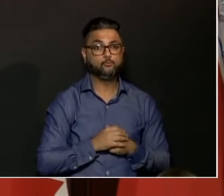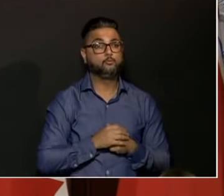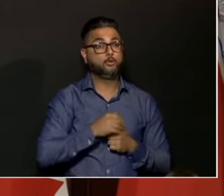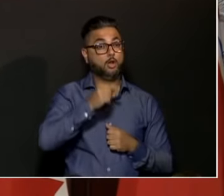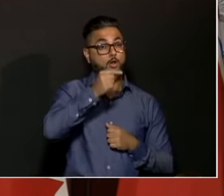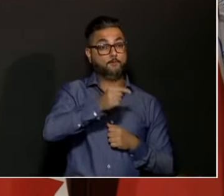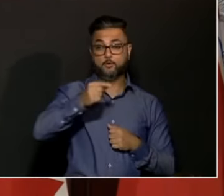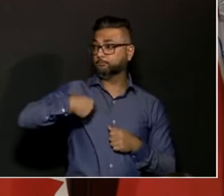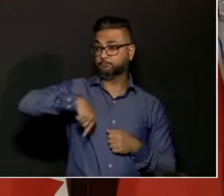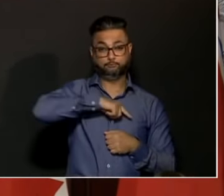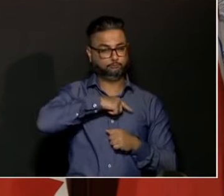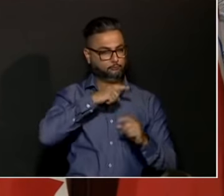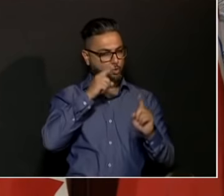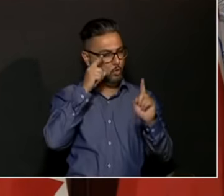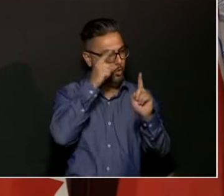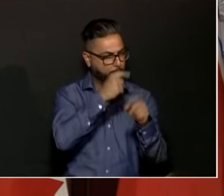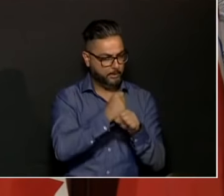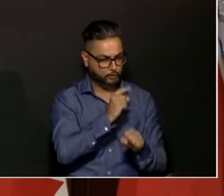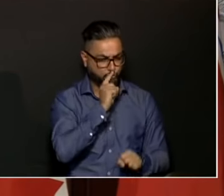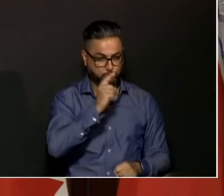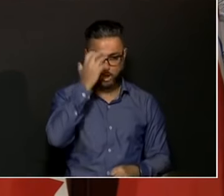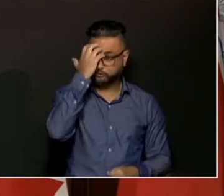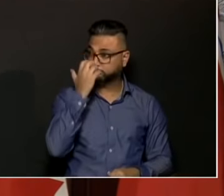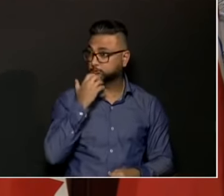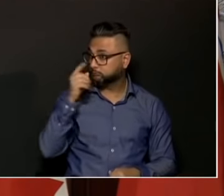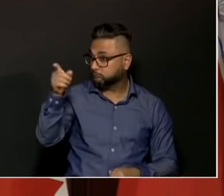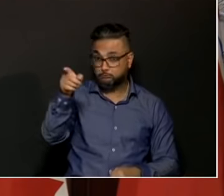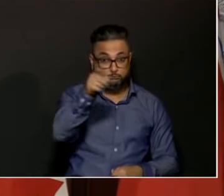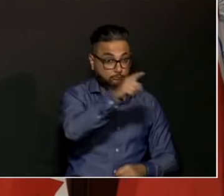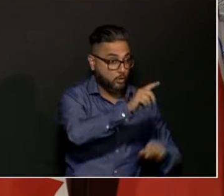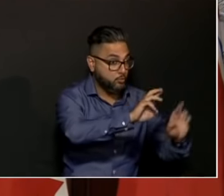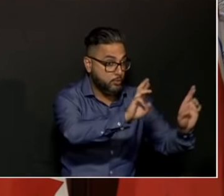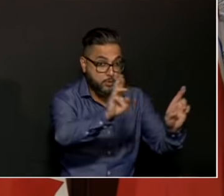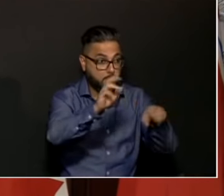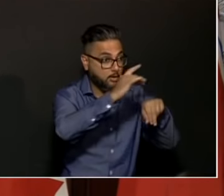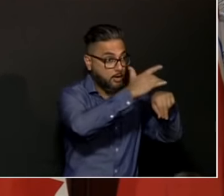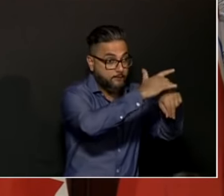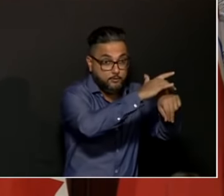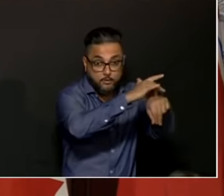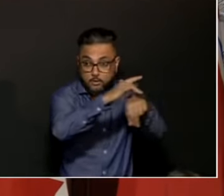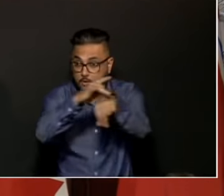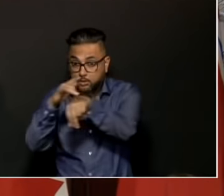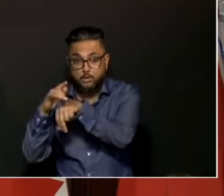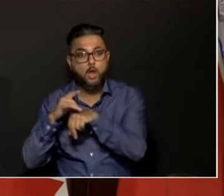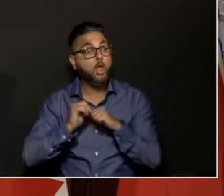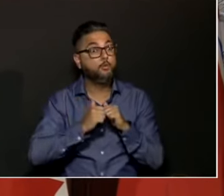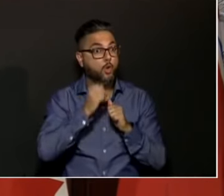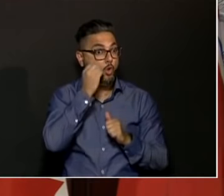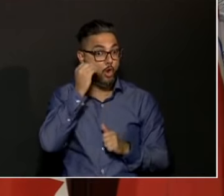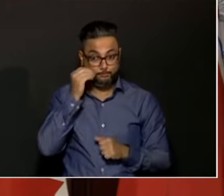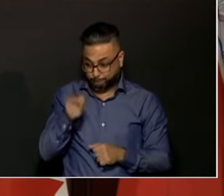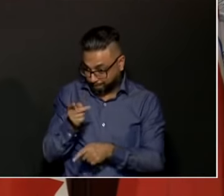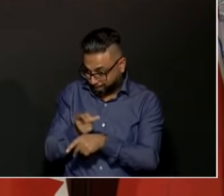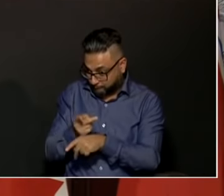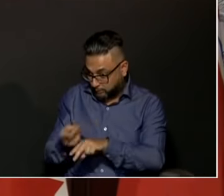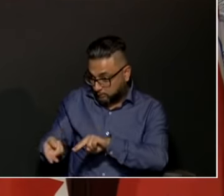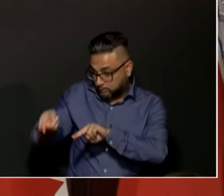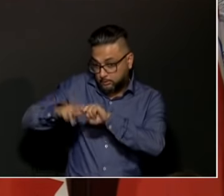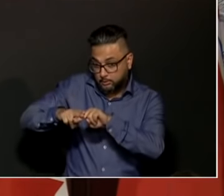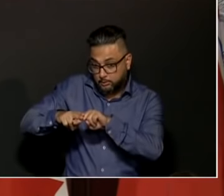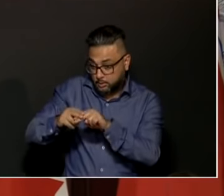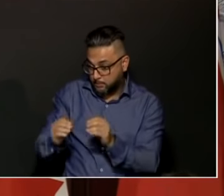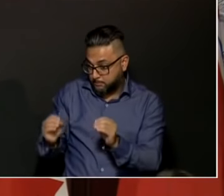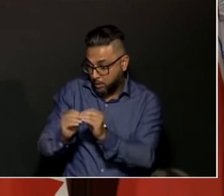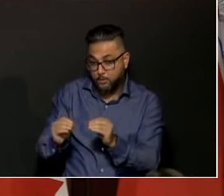level of care capacity available for patients by increasing the availability of home care, more home care for patients,